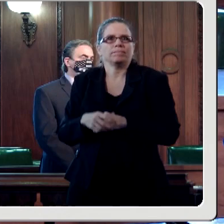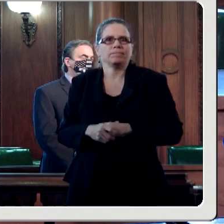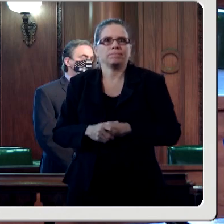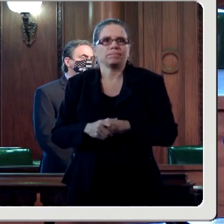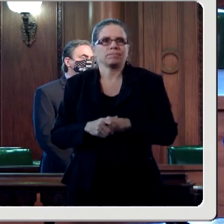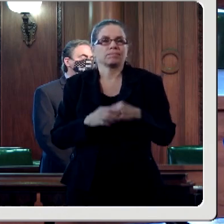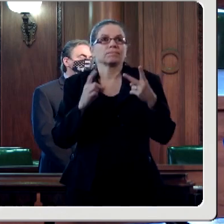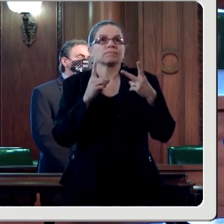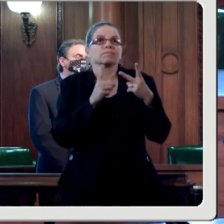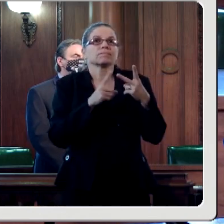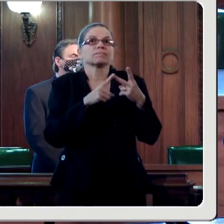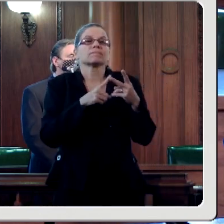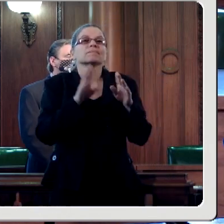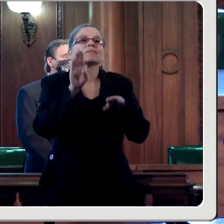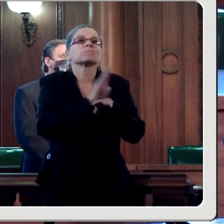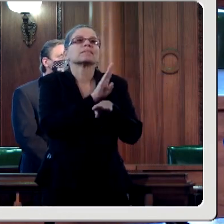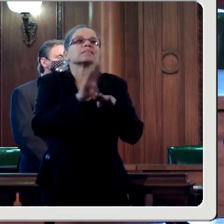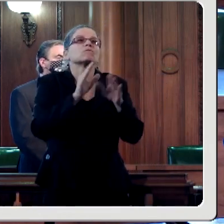assistance.